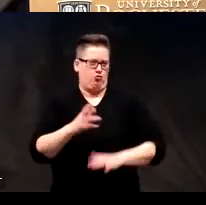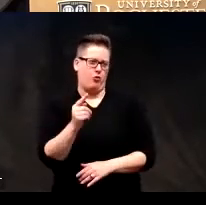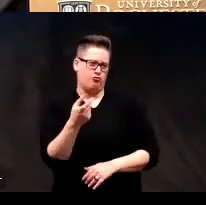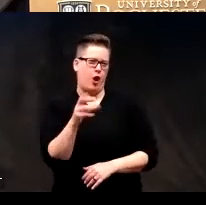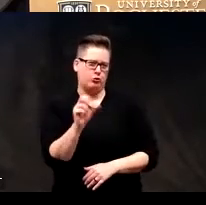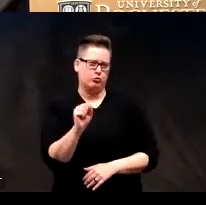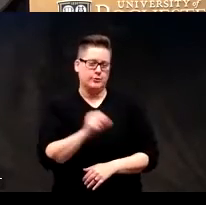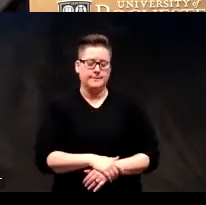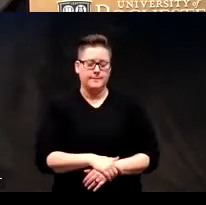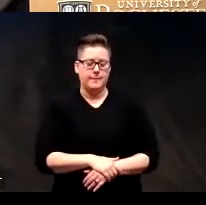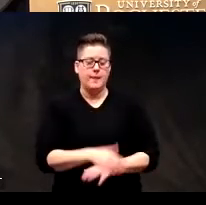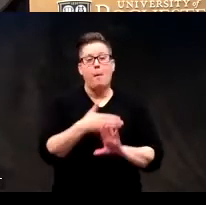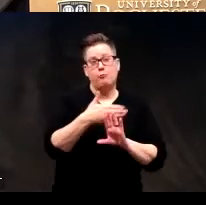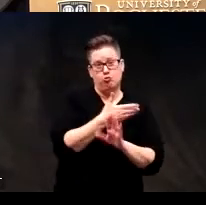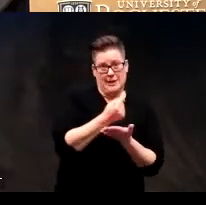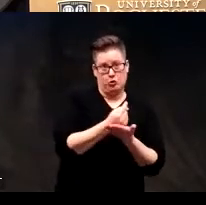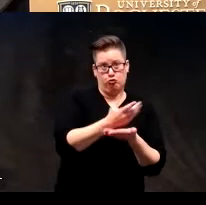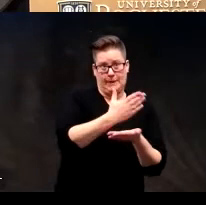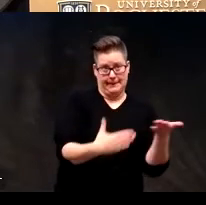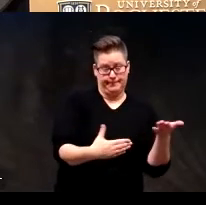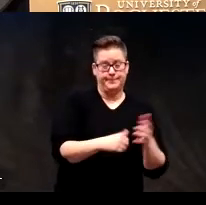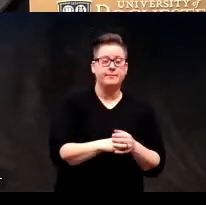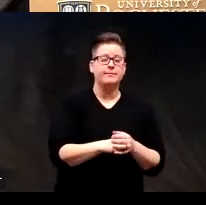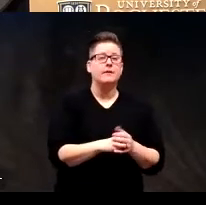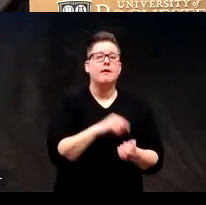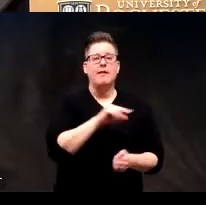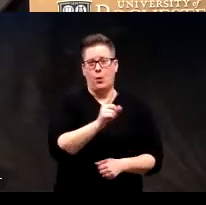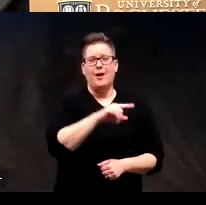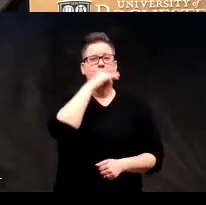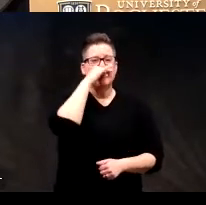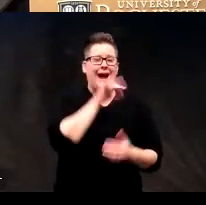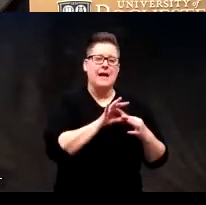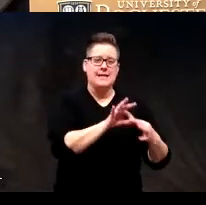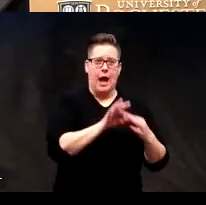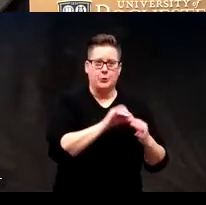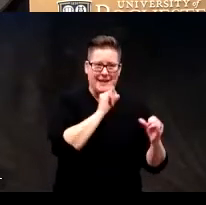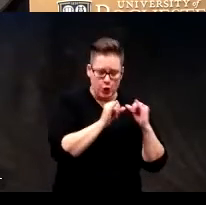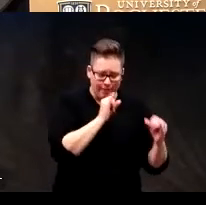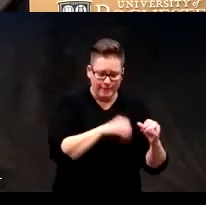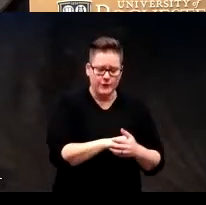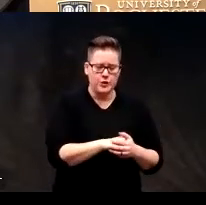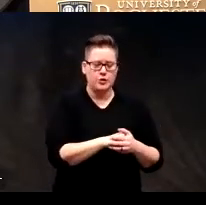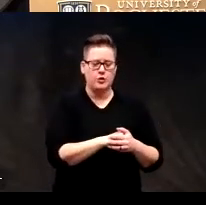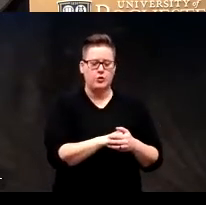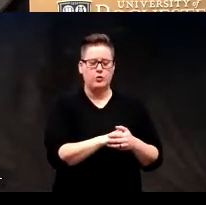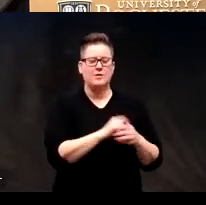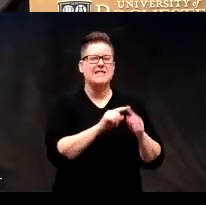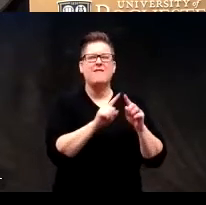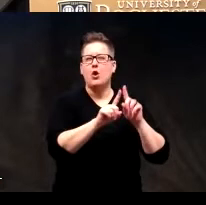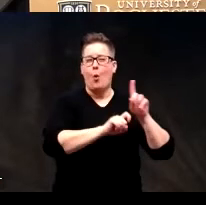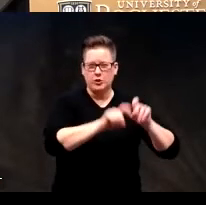Rutgers. We have a pre-treatment phase where we do the child attachment interview, strengths and difficulties